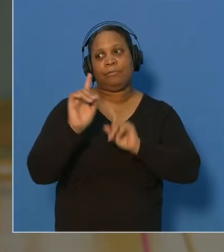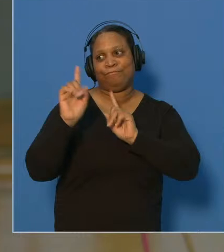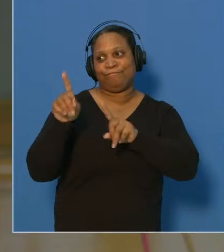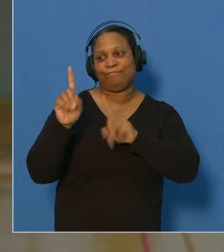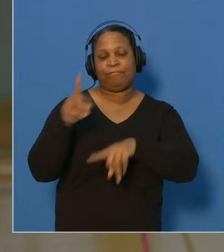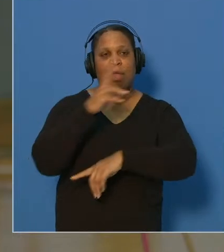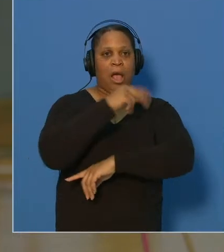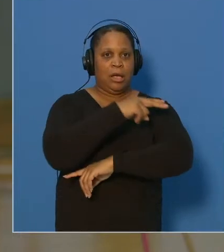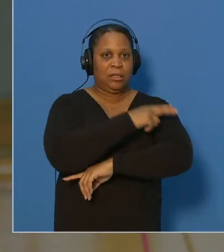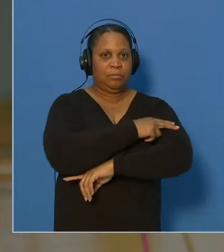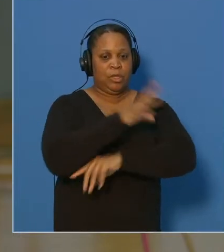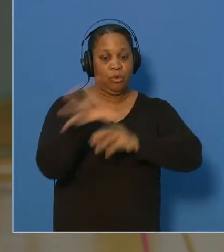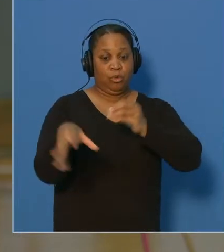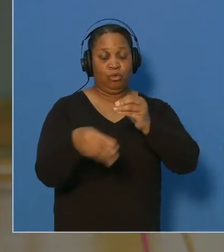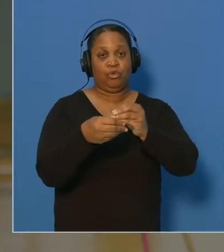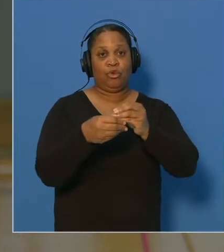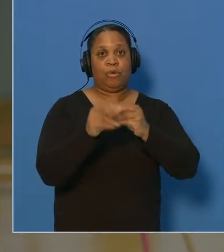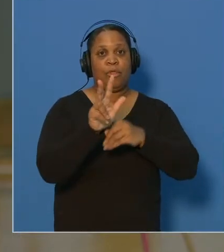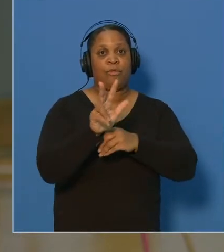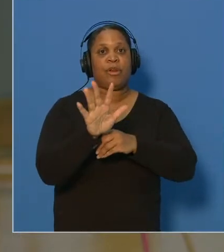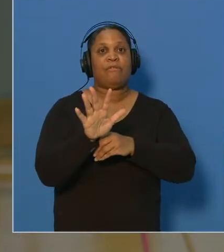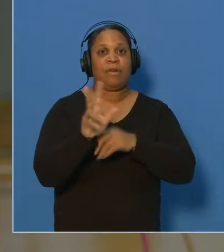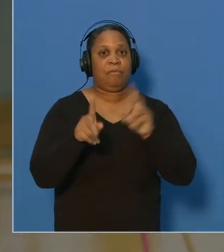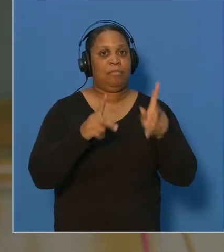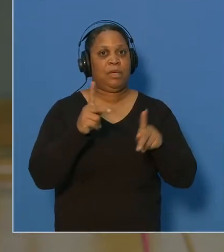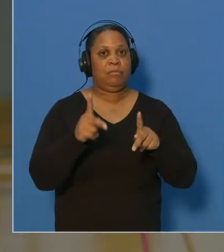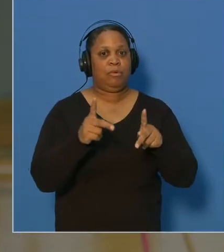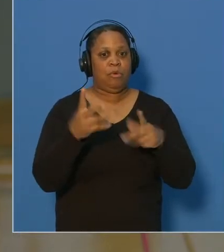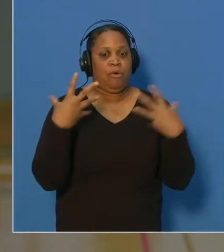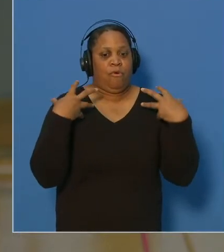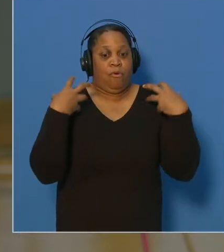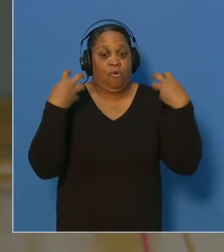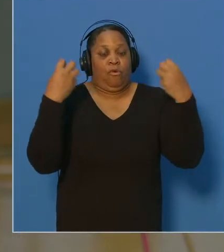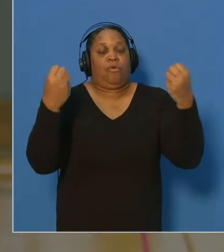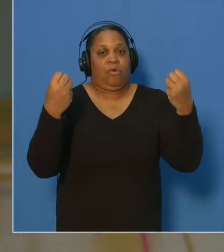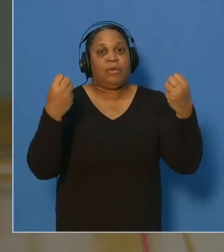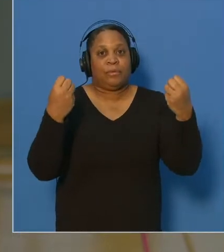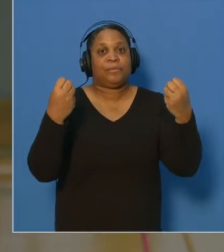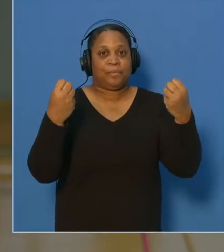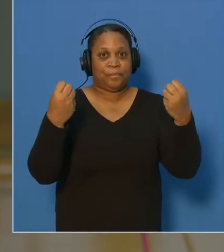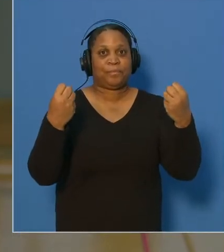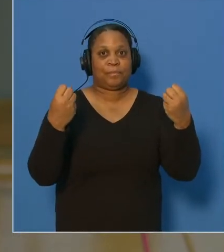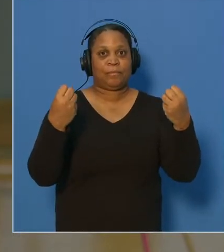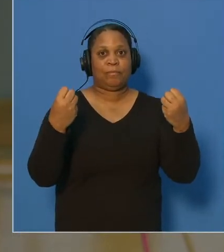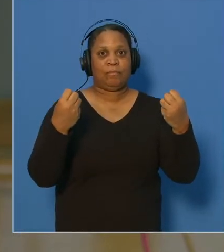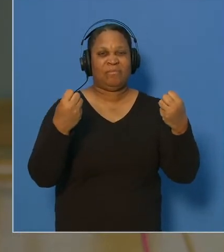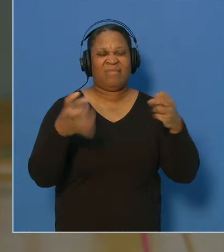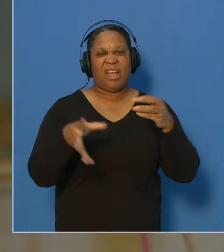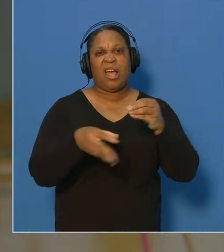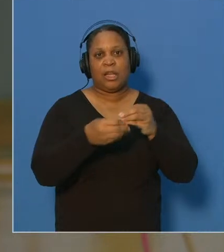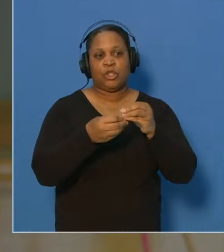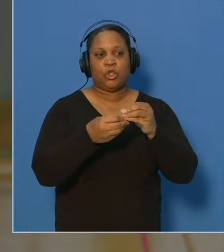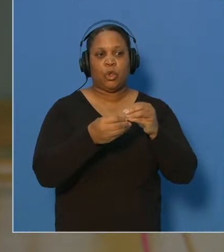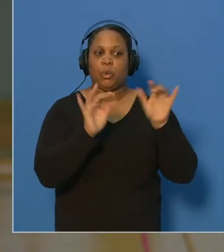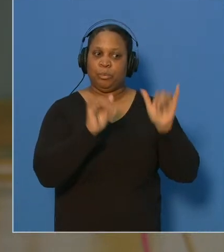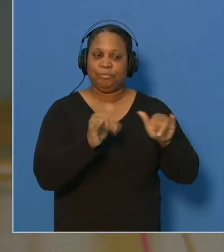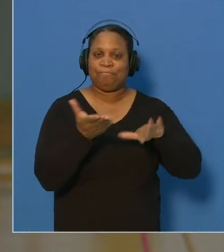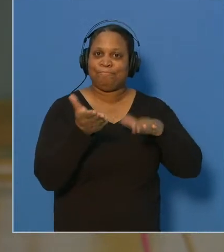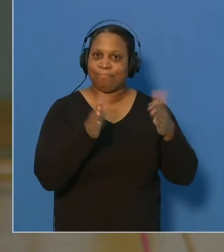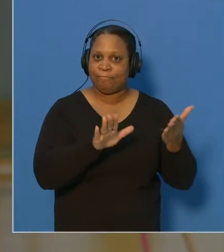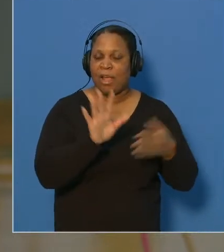hospitalized, and a total of 35 persons have now fully recovered, and the total deceased remains at